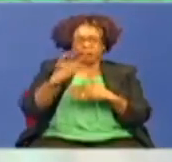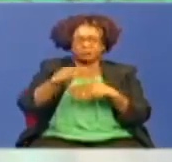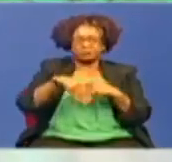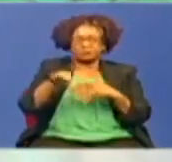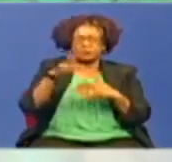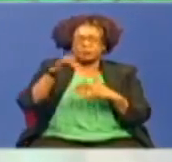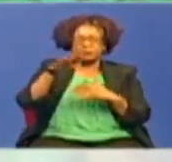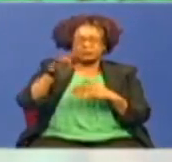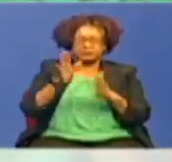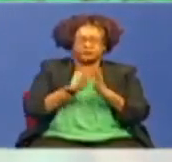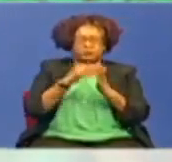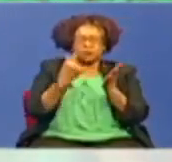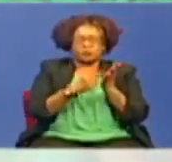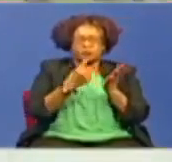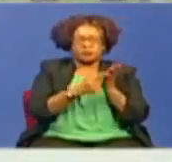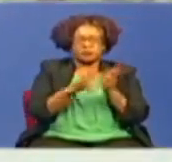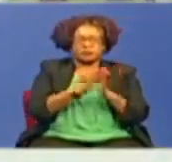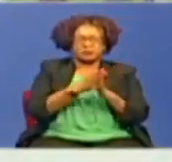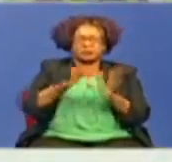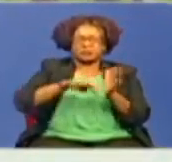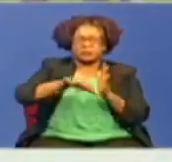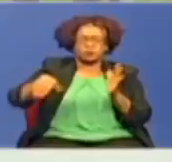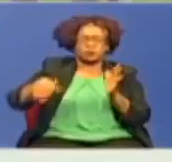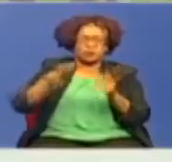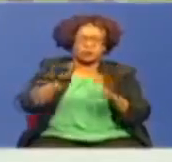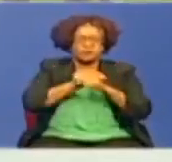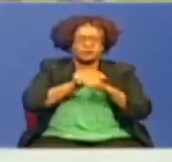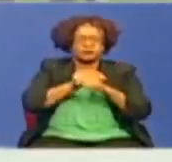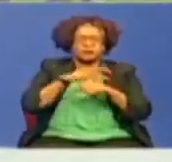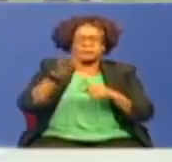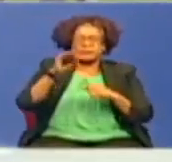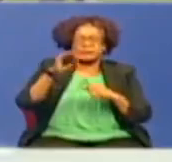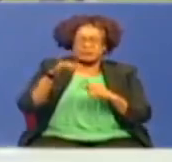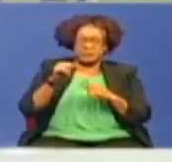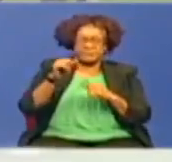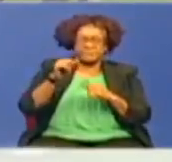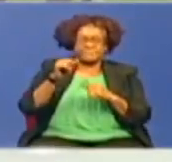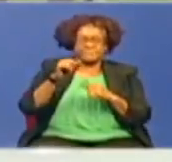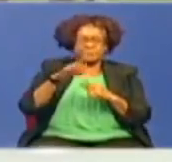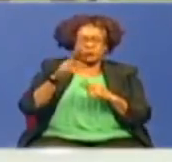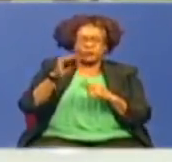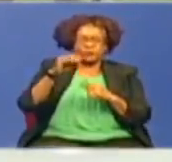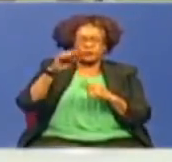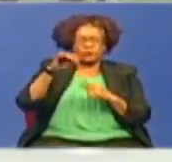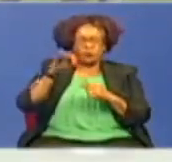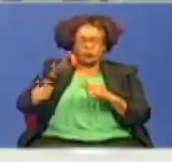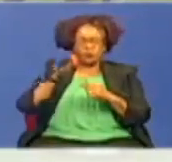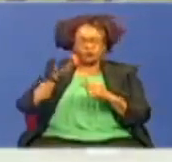Okello from Uganda and Cameroonian defensive midfielder Bertrand Confort.